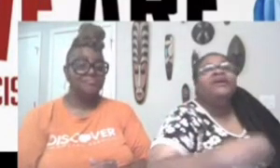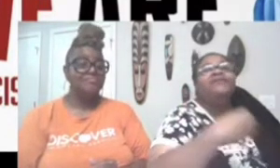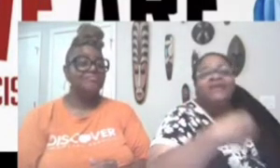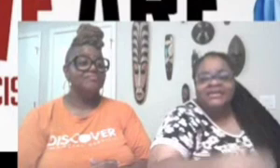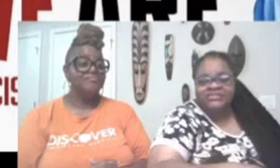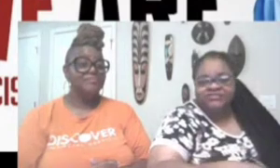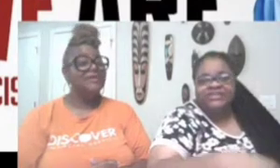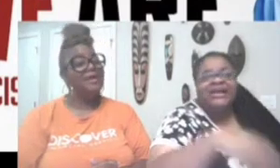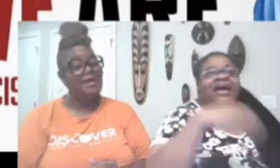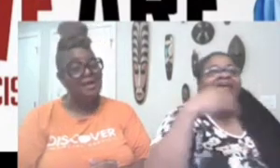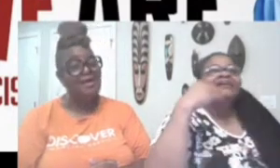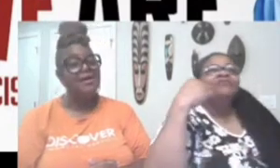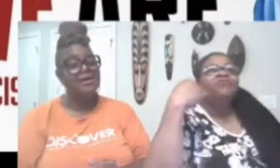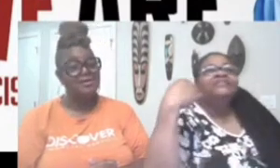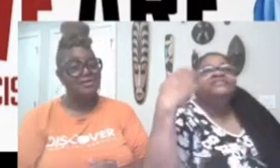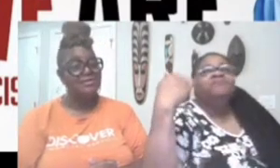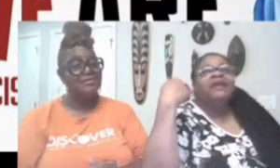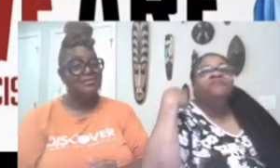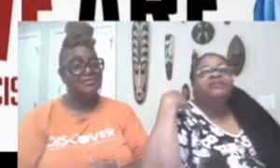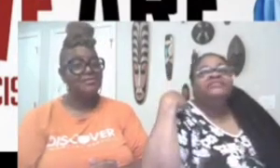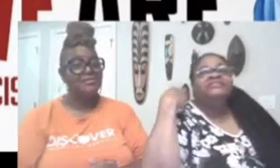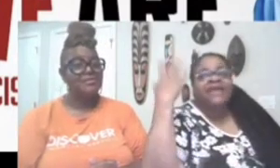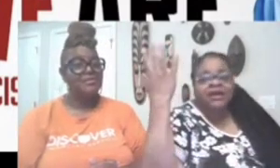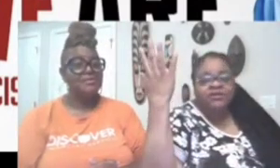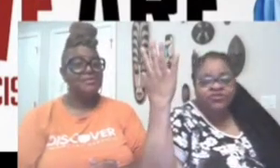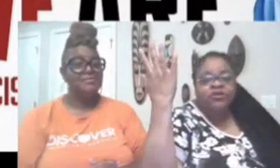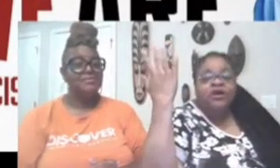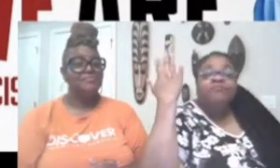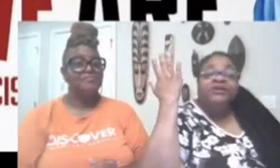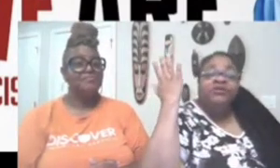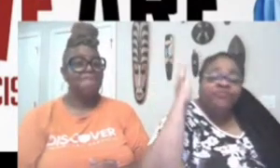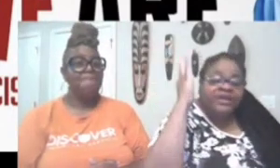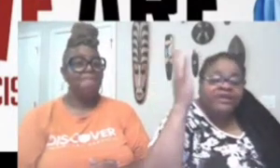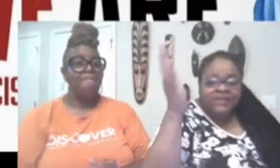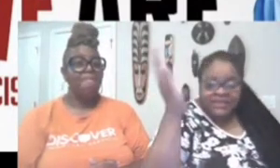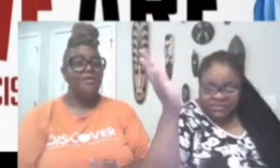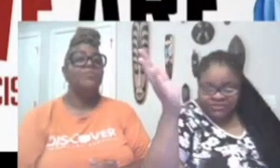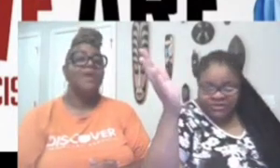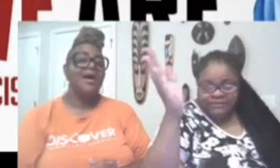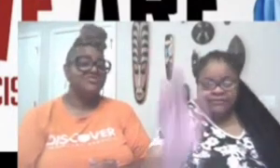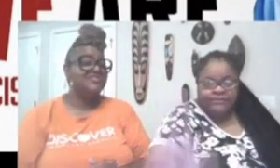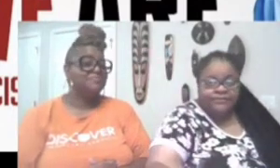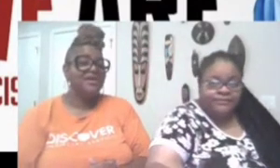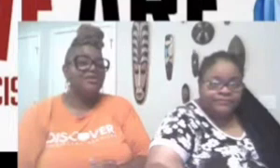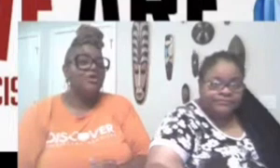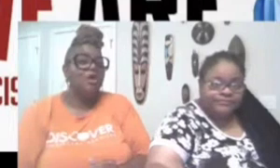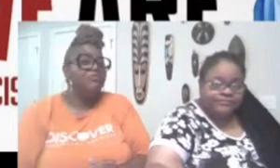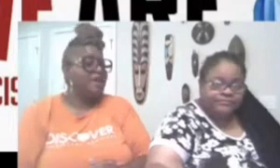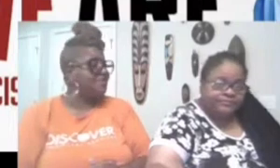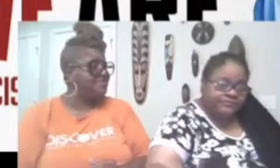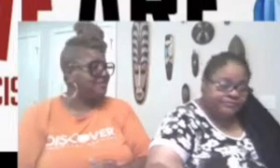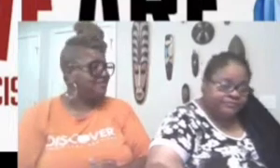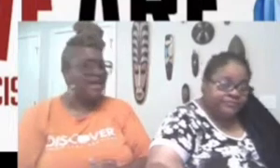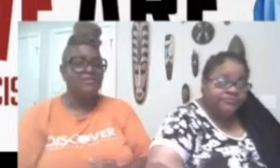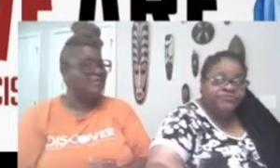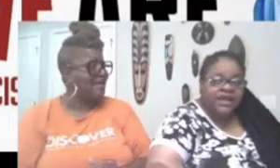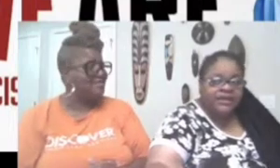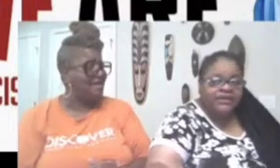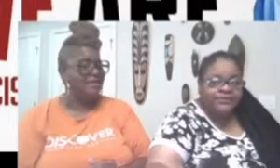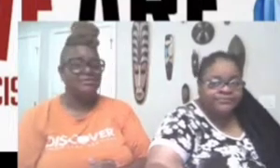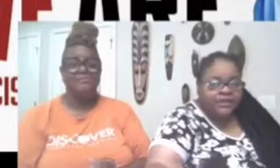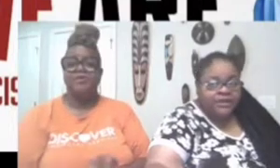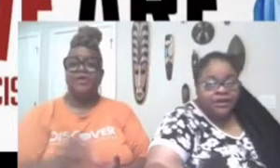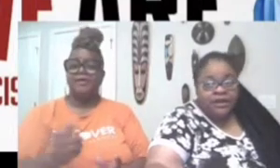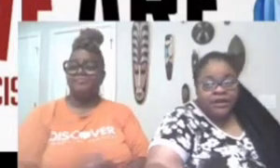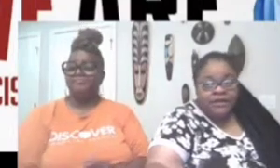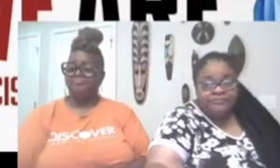the real history, not what somebody wants to tell you, but a real history. Right. She's making her own narrative and I don't like